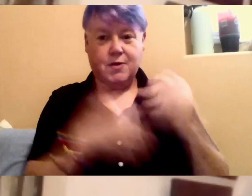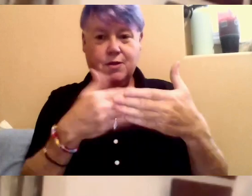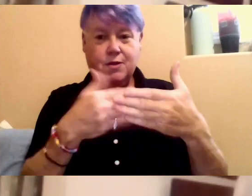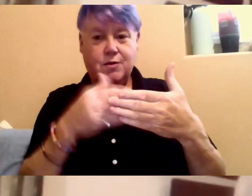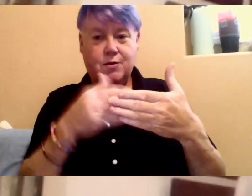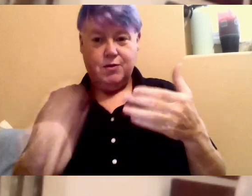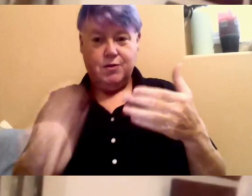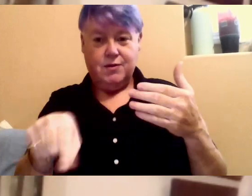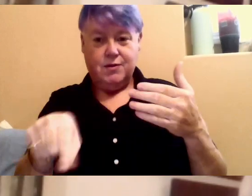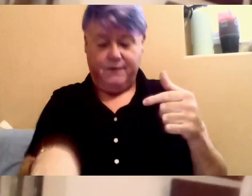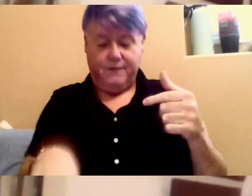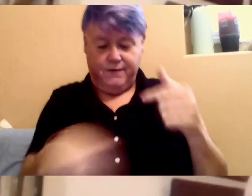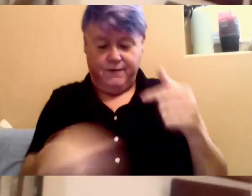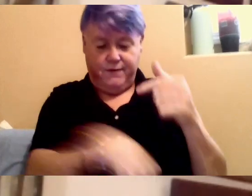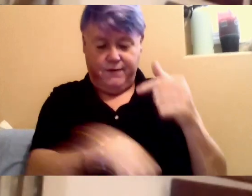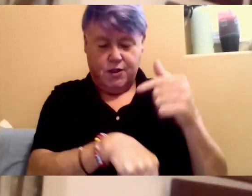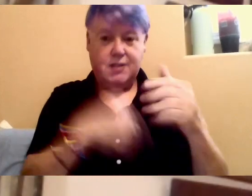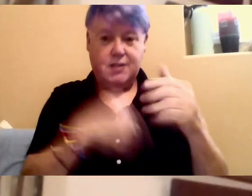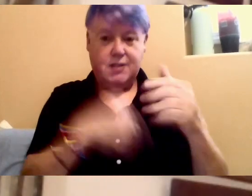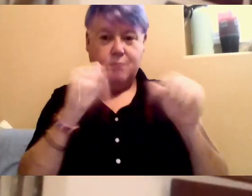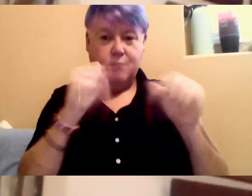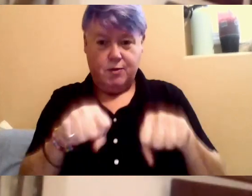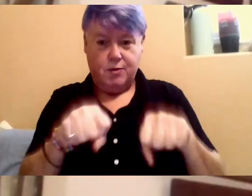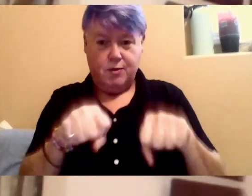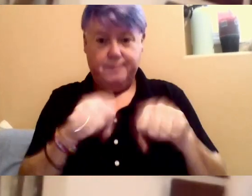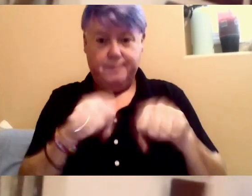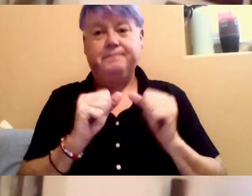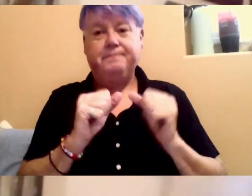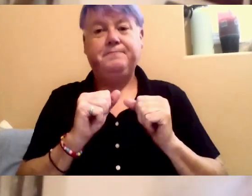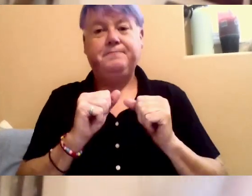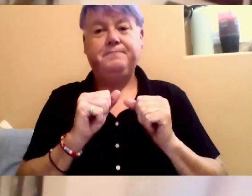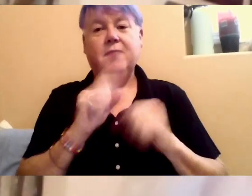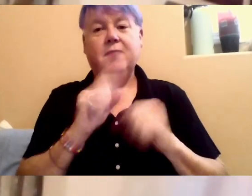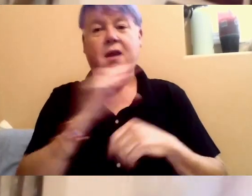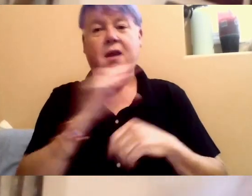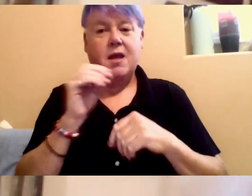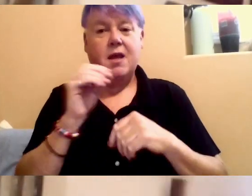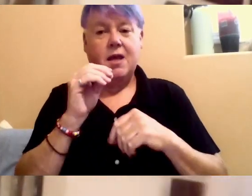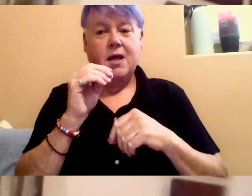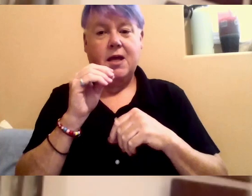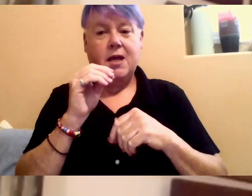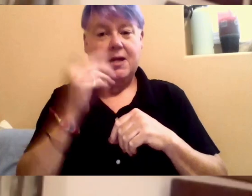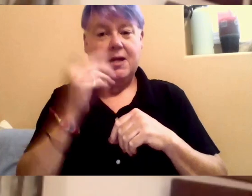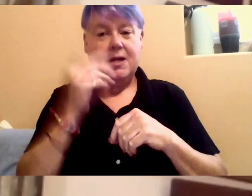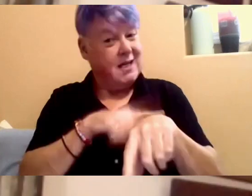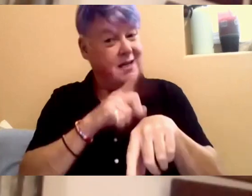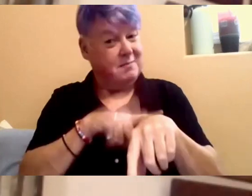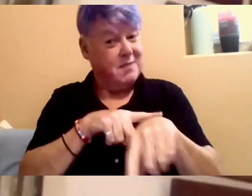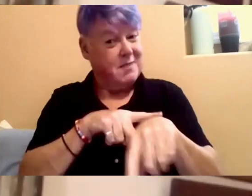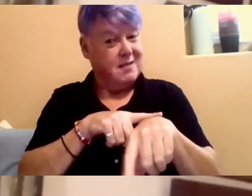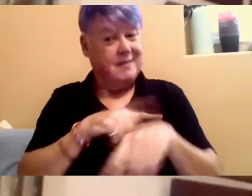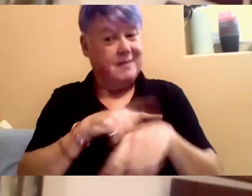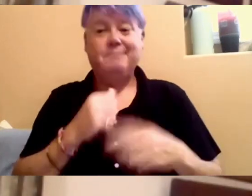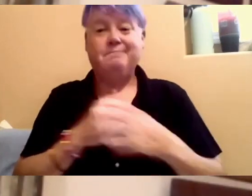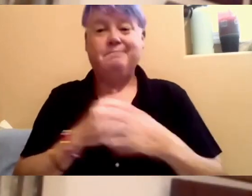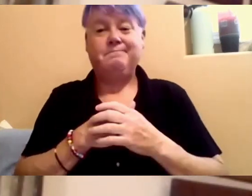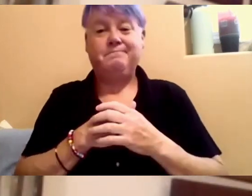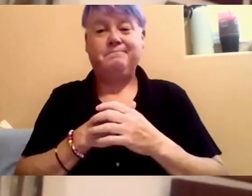as possible and see how many times you could do this. Now, in the